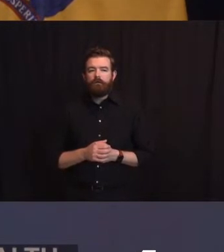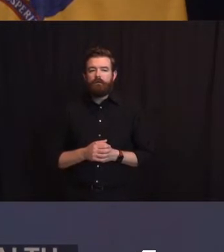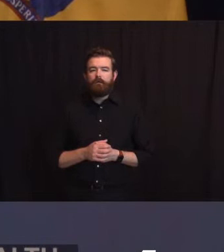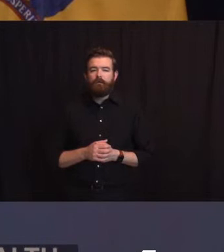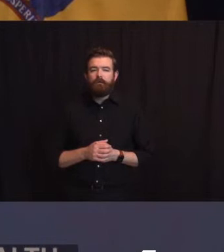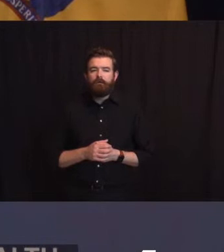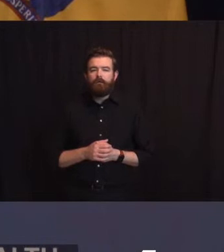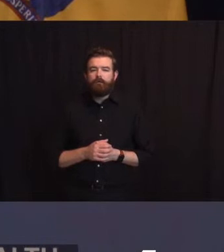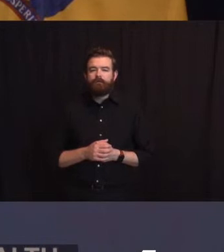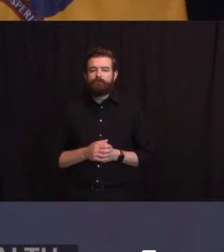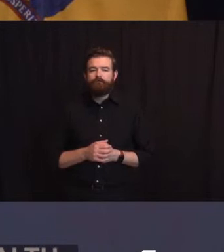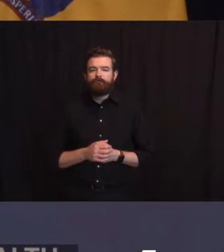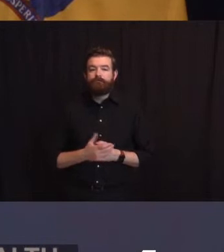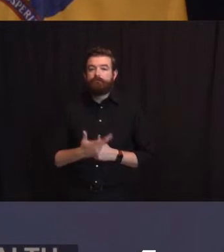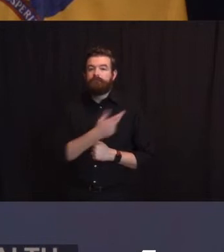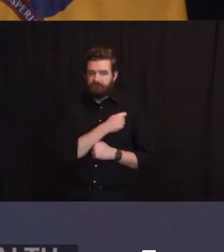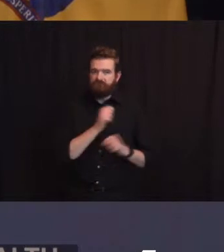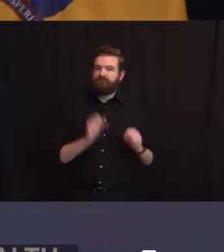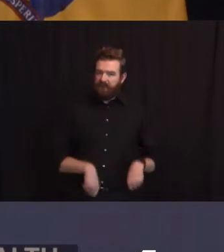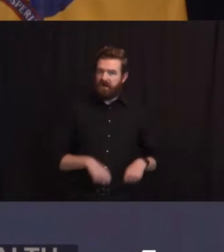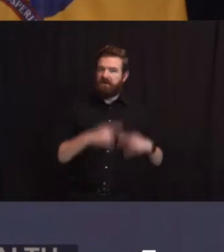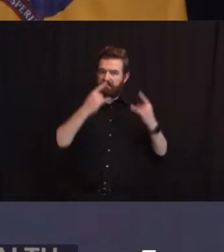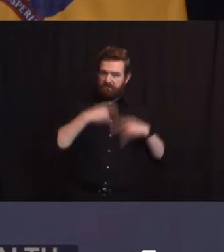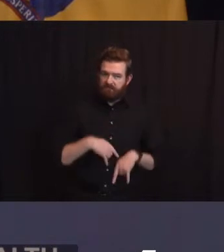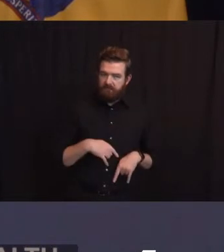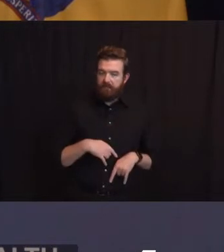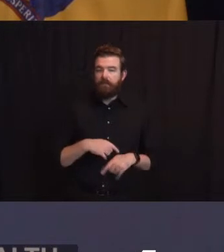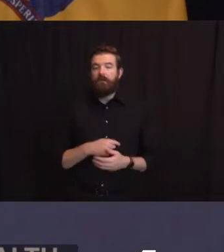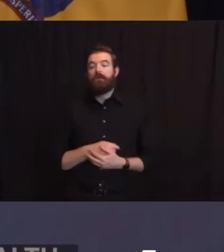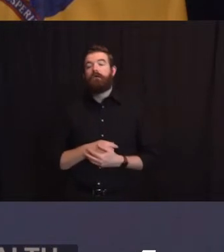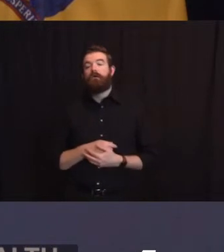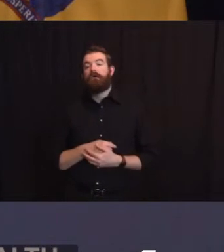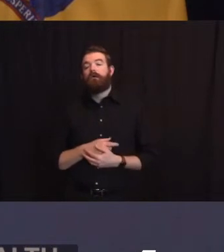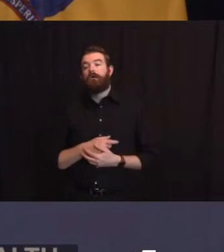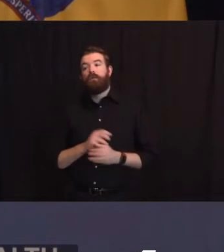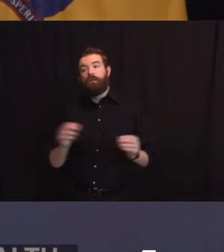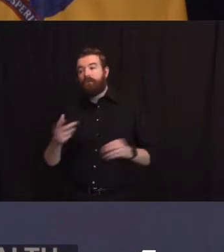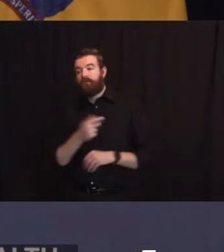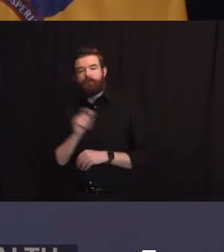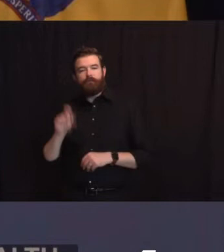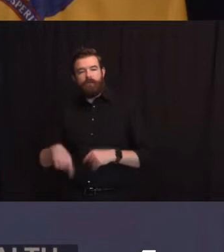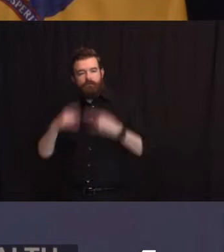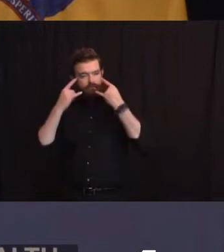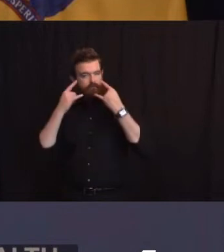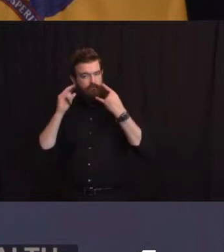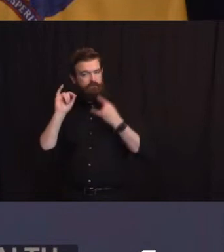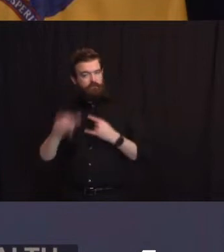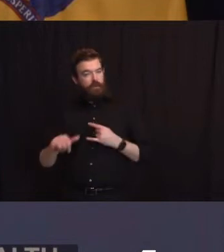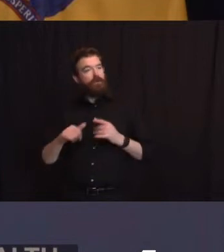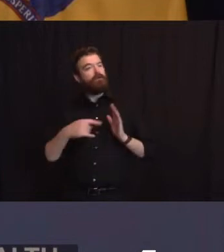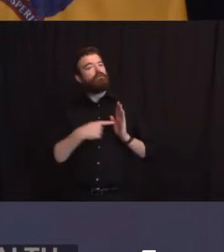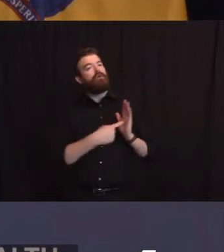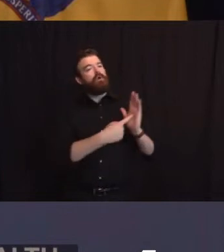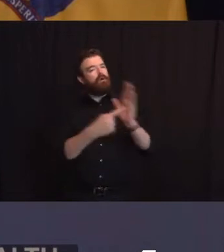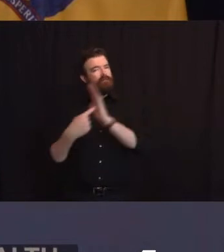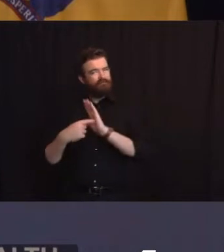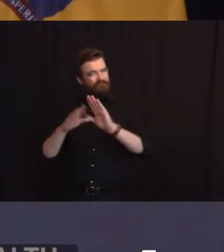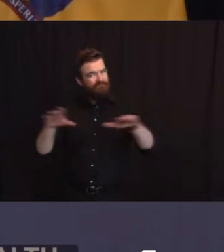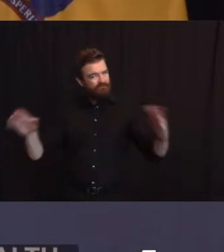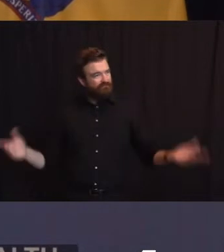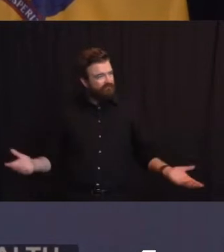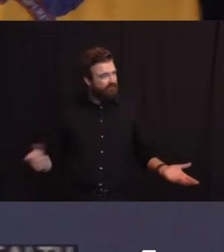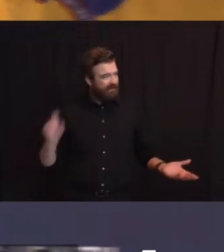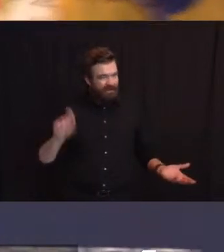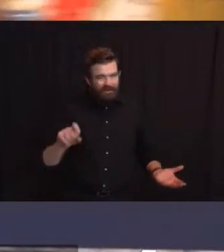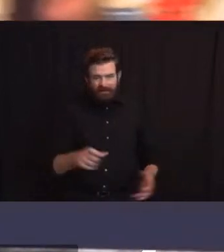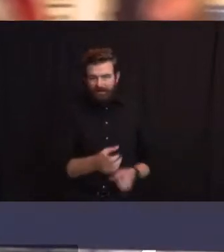clock when you've got numbers going in the right direction, when you've got the virus on the run, is a good thing. And that's where we're going to be, at least for a little bit longer. Tina, any